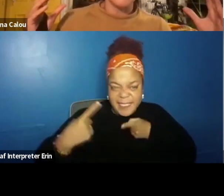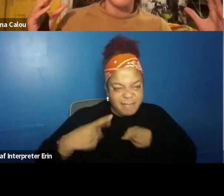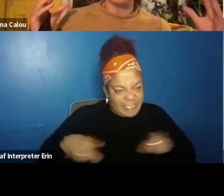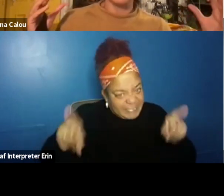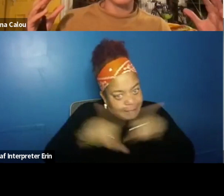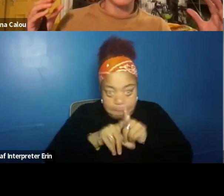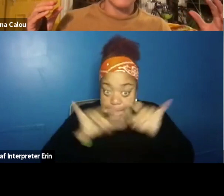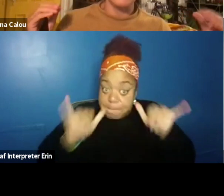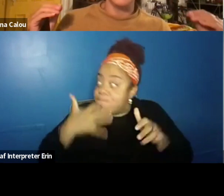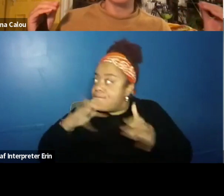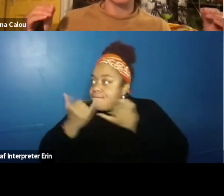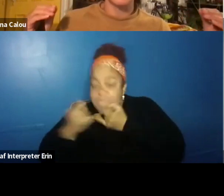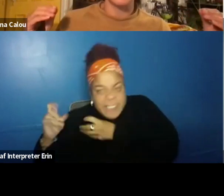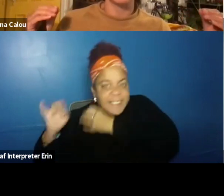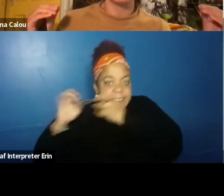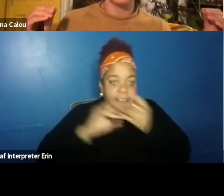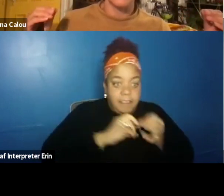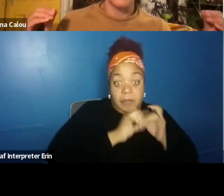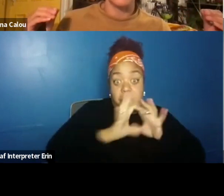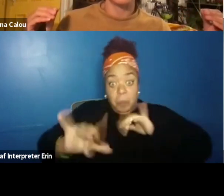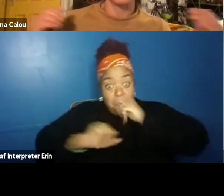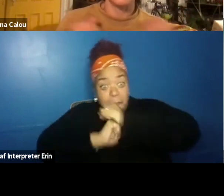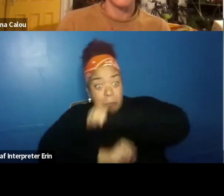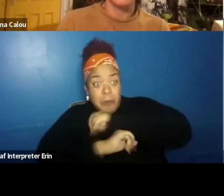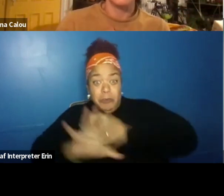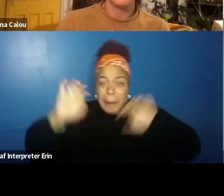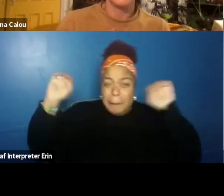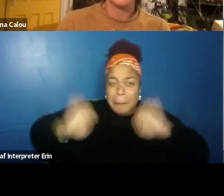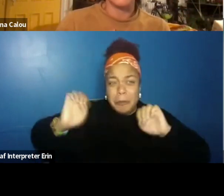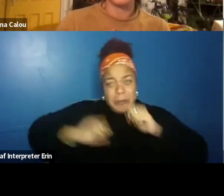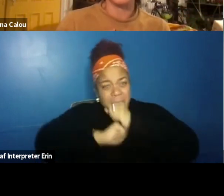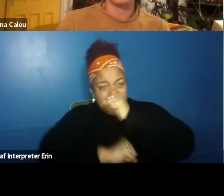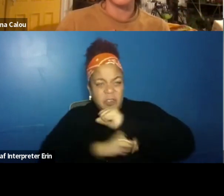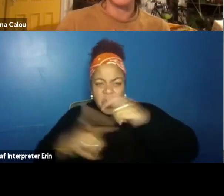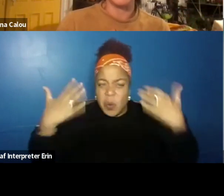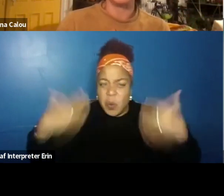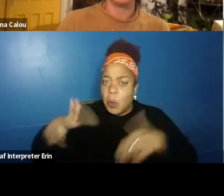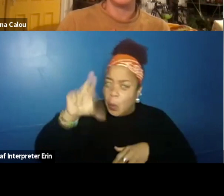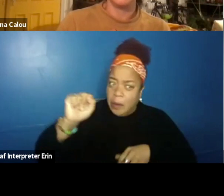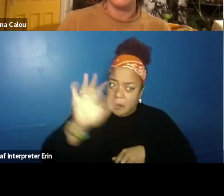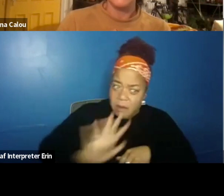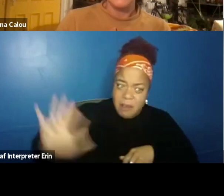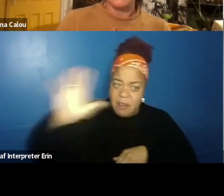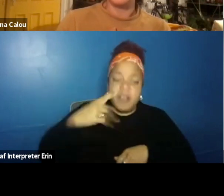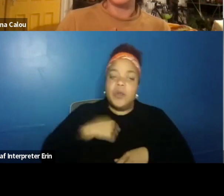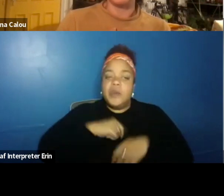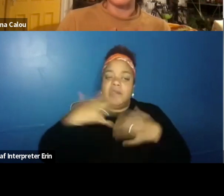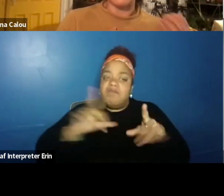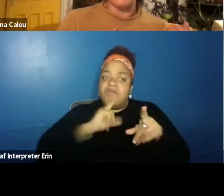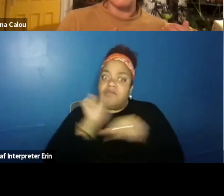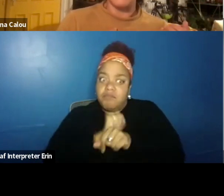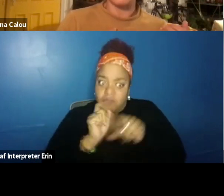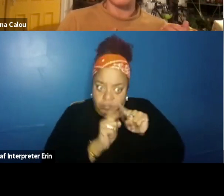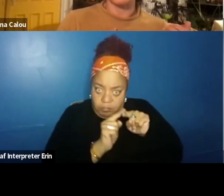isn't infrastructure and emergency infrastructure in the US that we can actually rely upon. And so